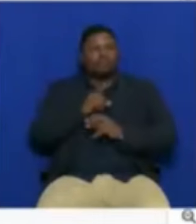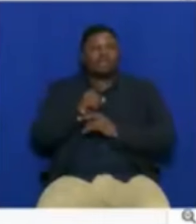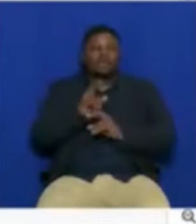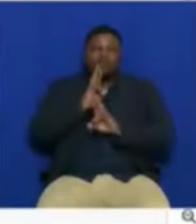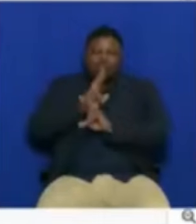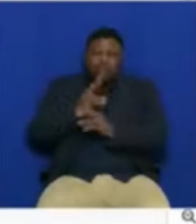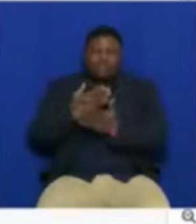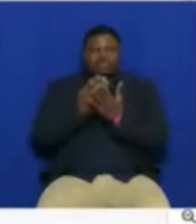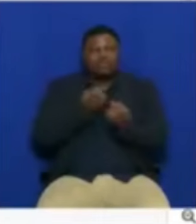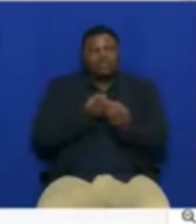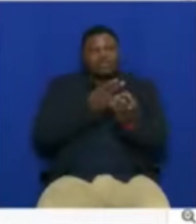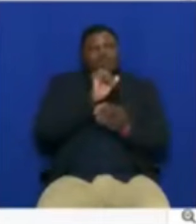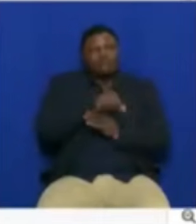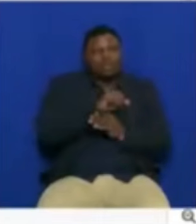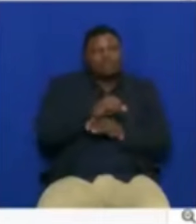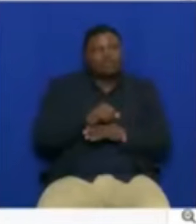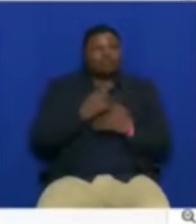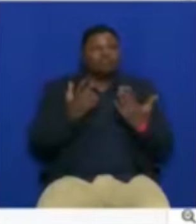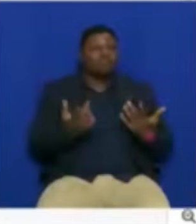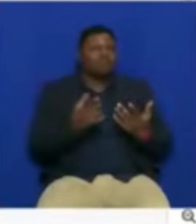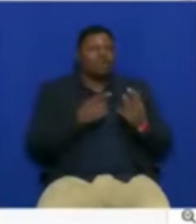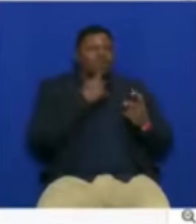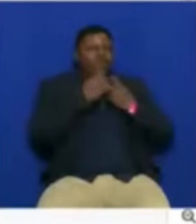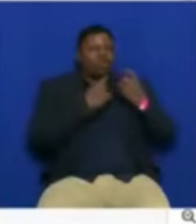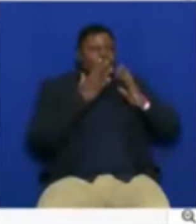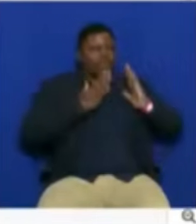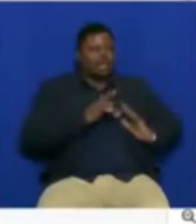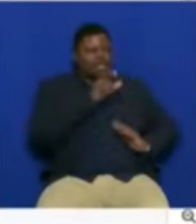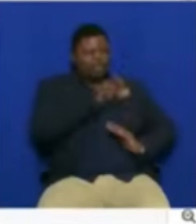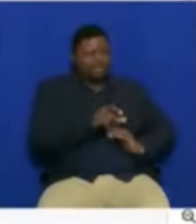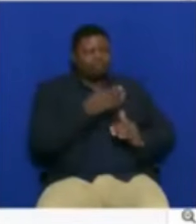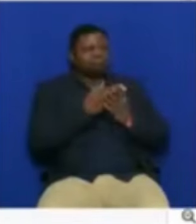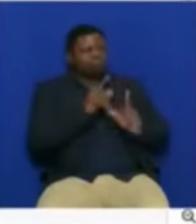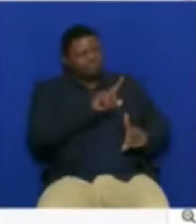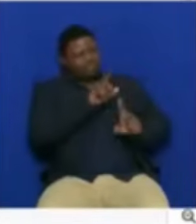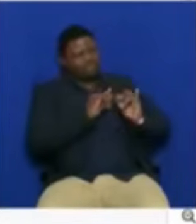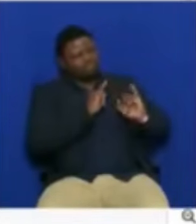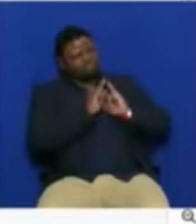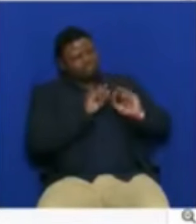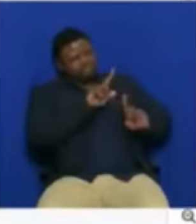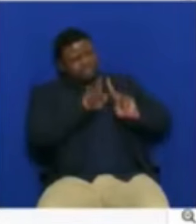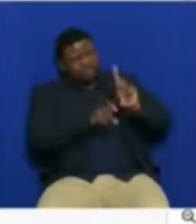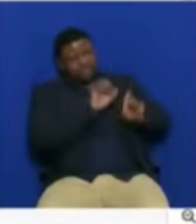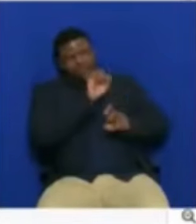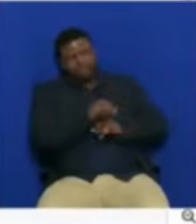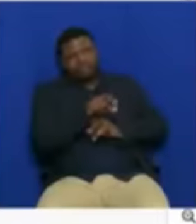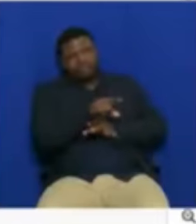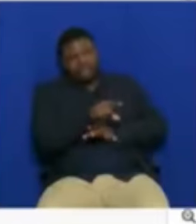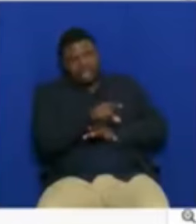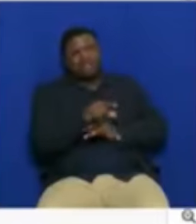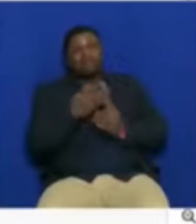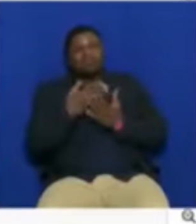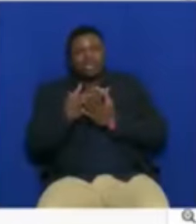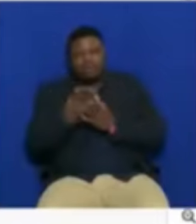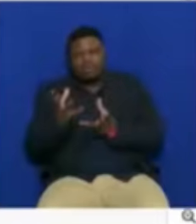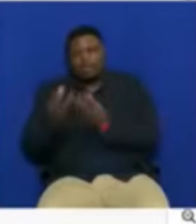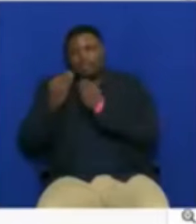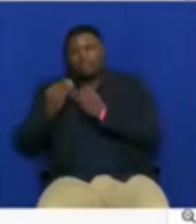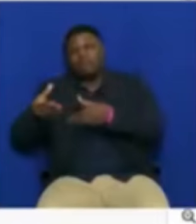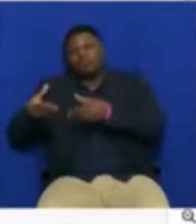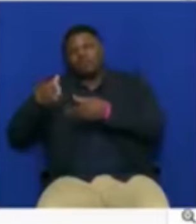complainant and obtain a detailed affidavit. 2, perusal of all criminal dockets, including Valeria case number